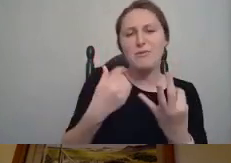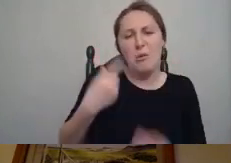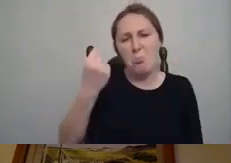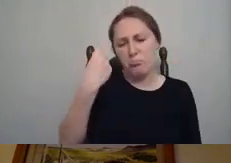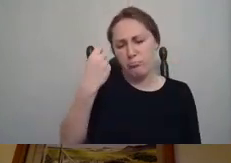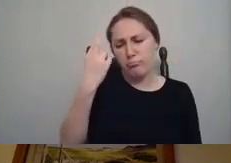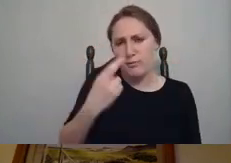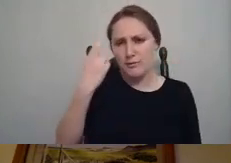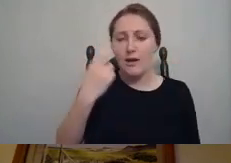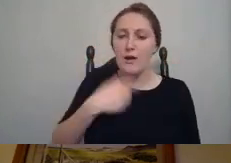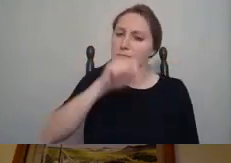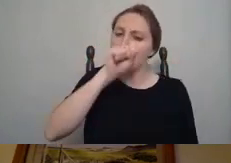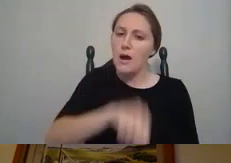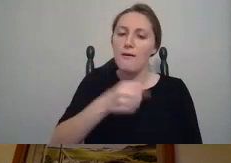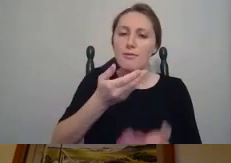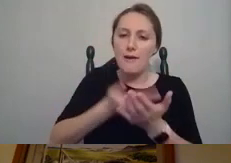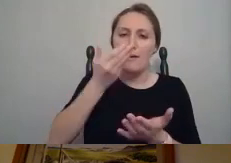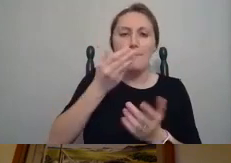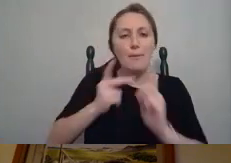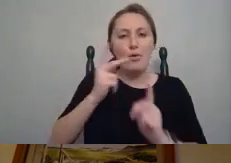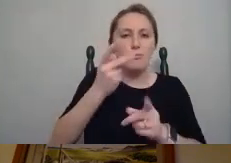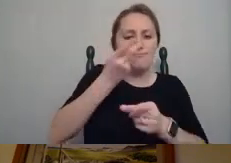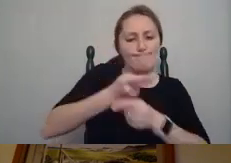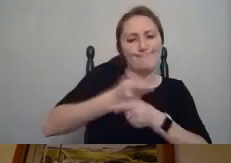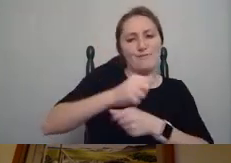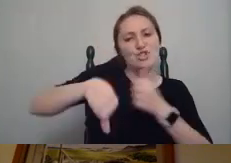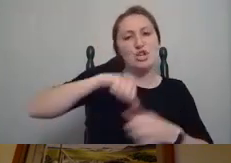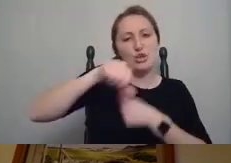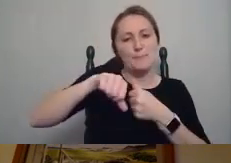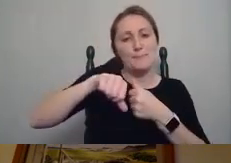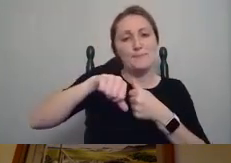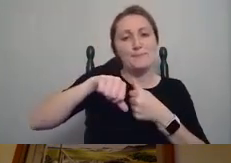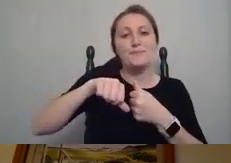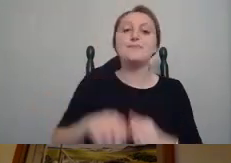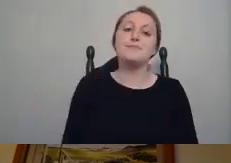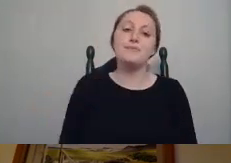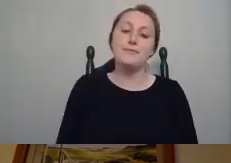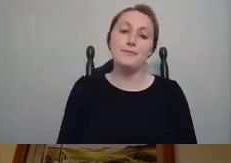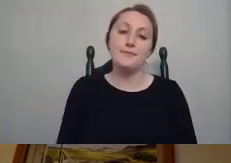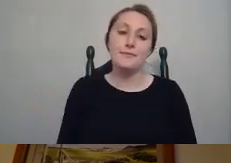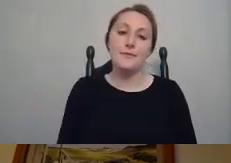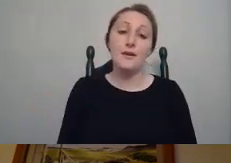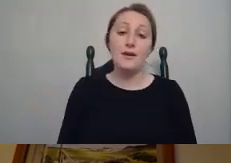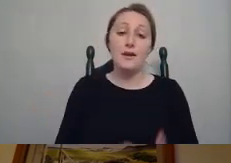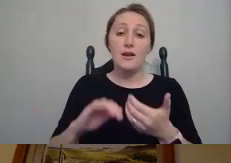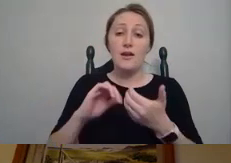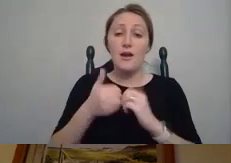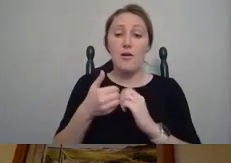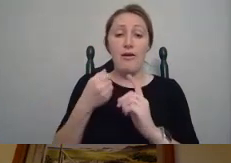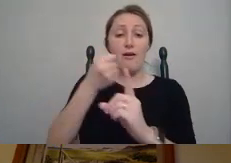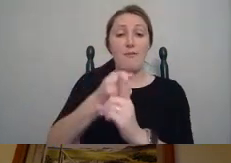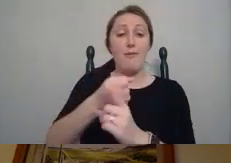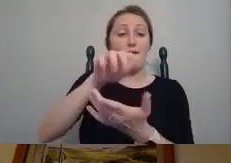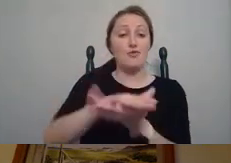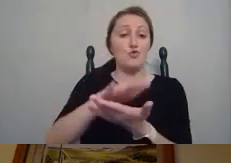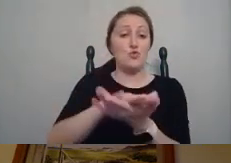I love the fact that people are looking out for each other. Now, how that impacts what we do at school is